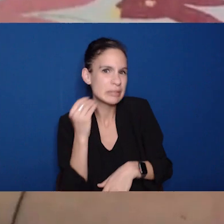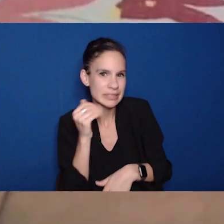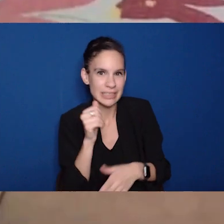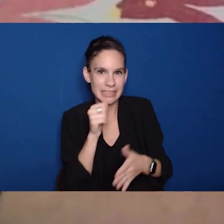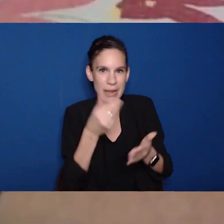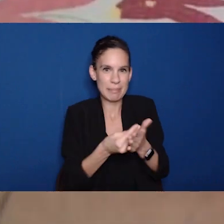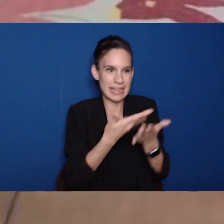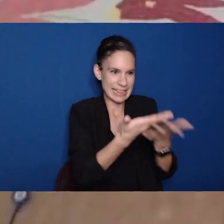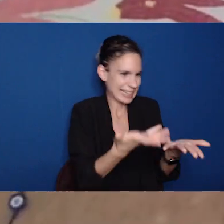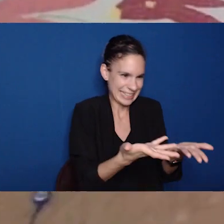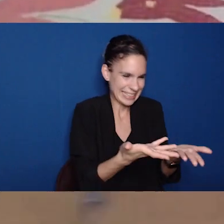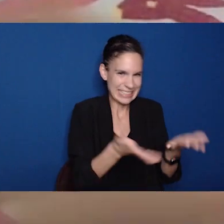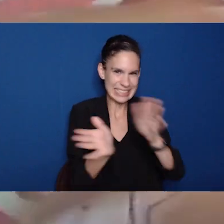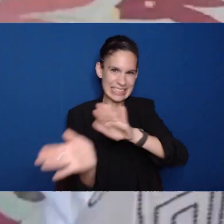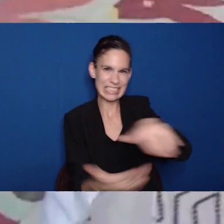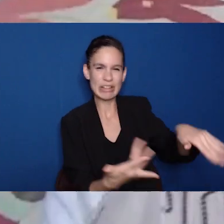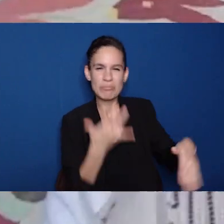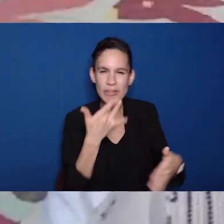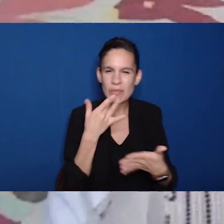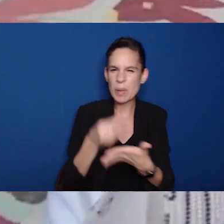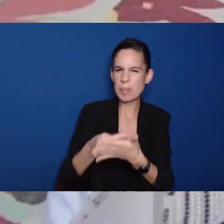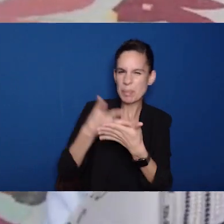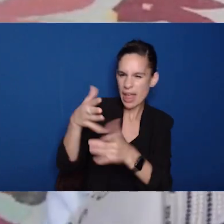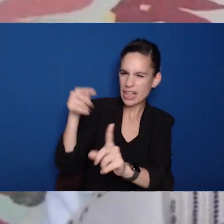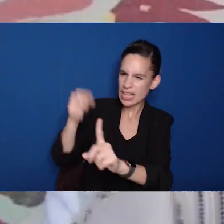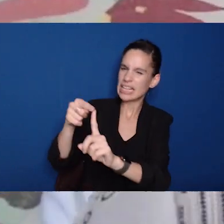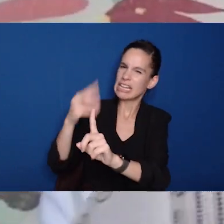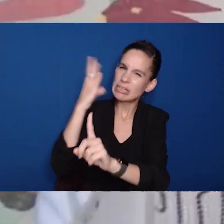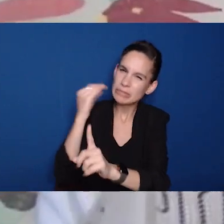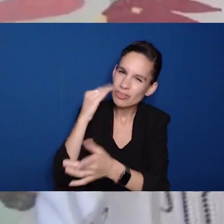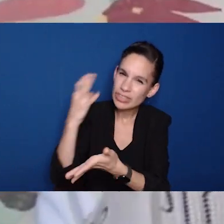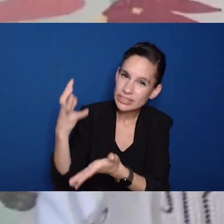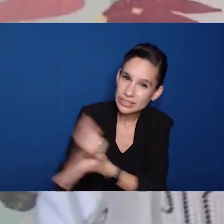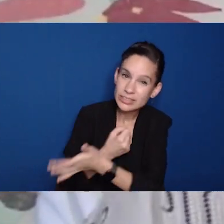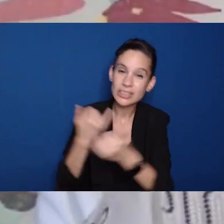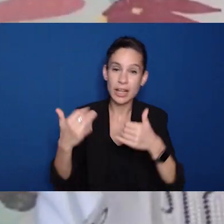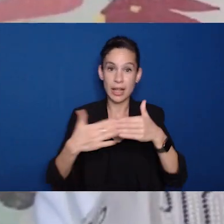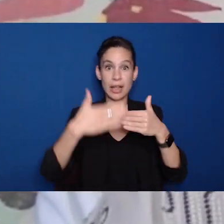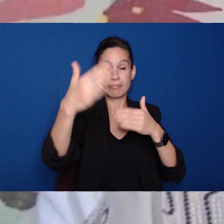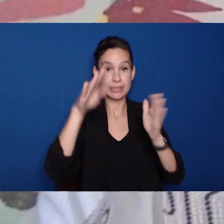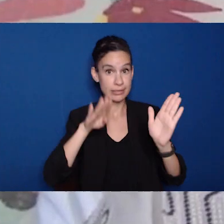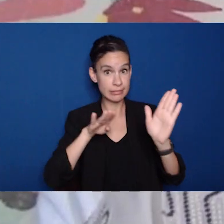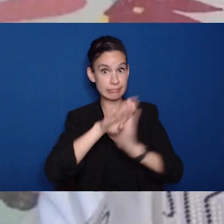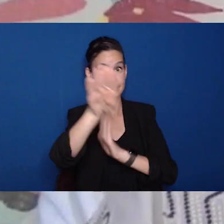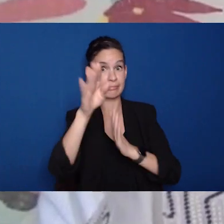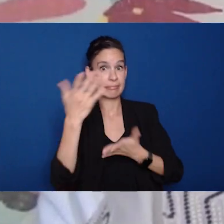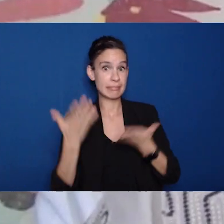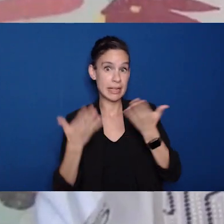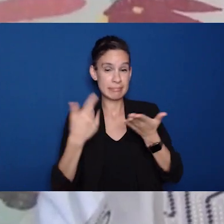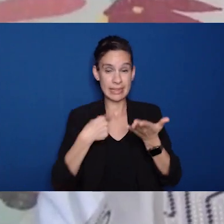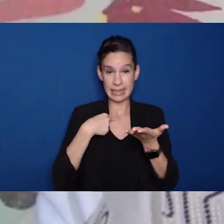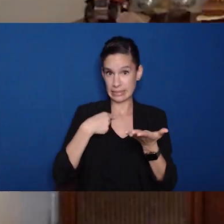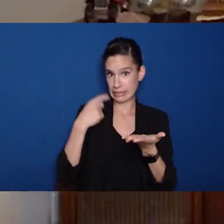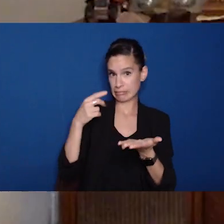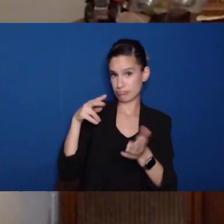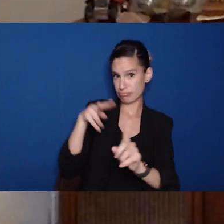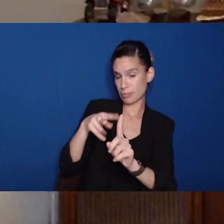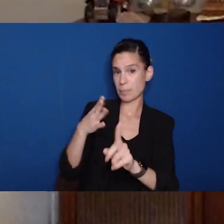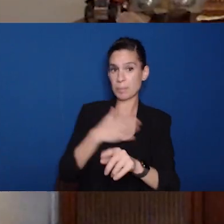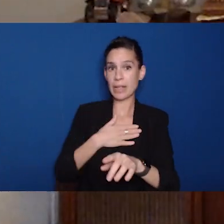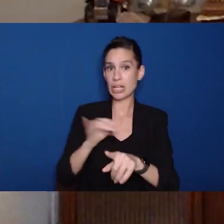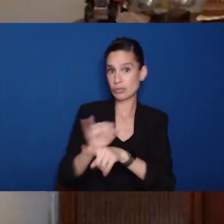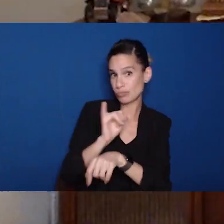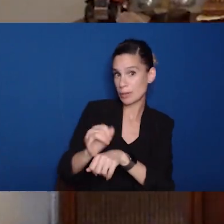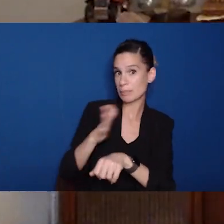buying material products. Could that accelerate? Yes, I think that could accelerate. Even in